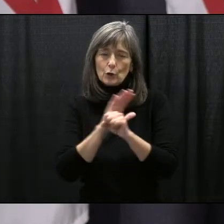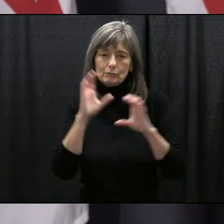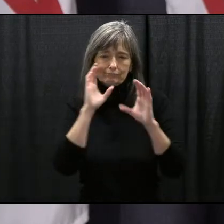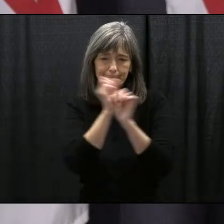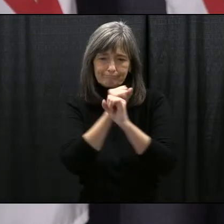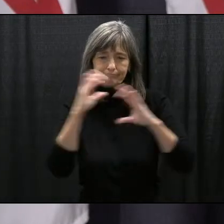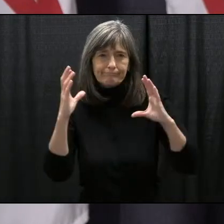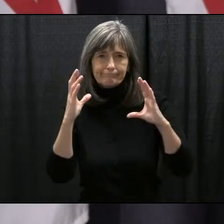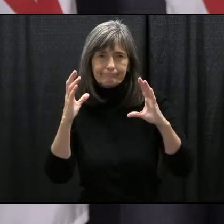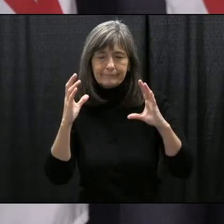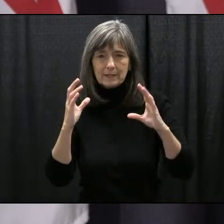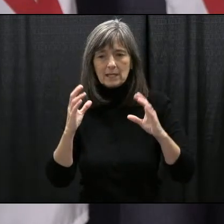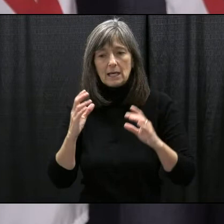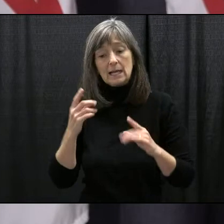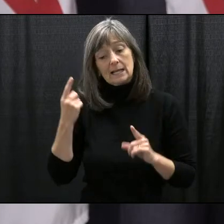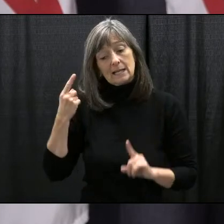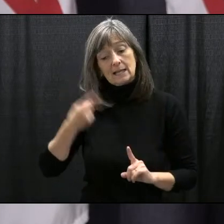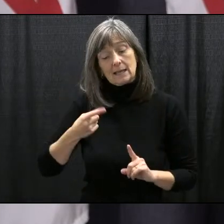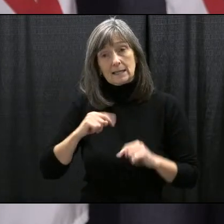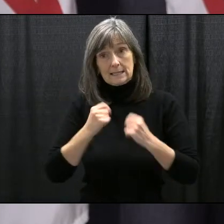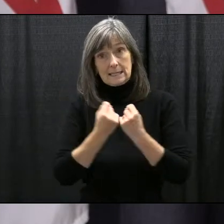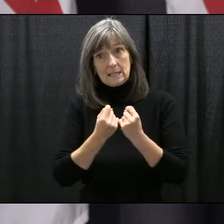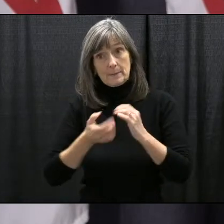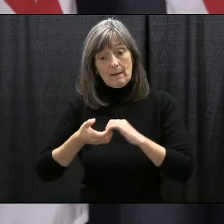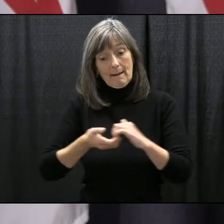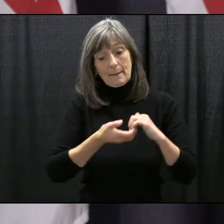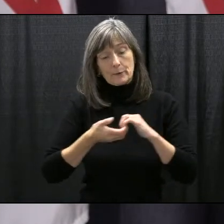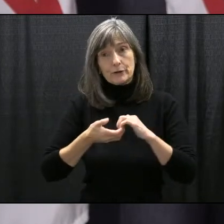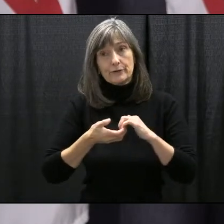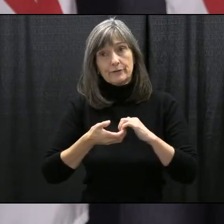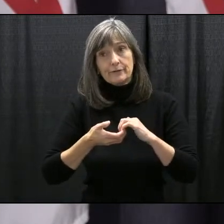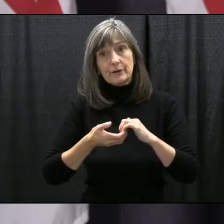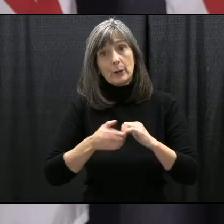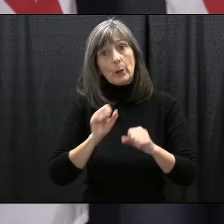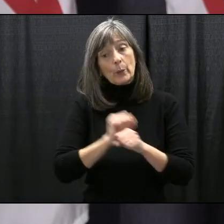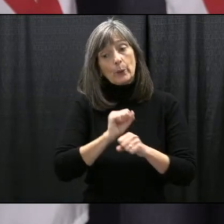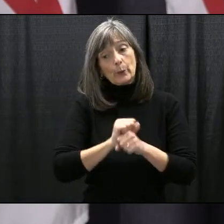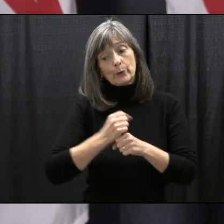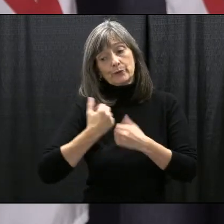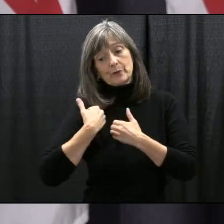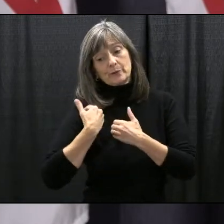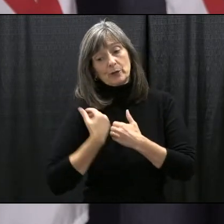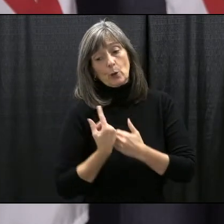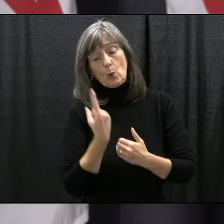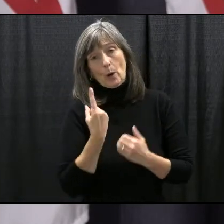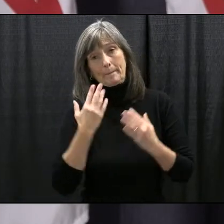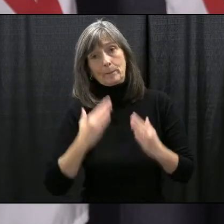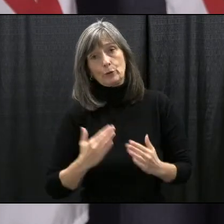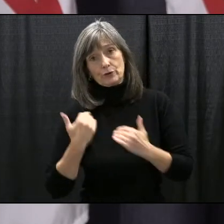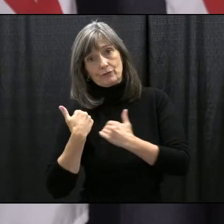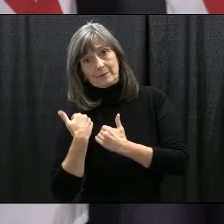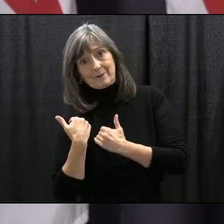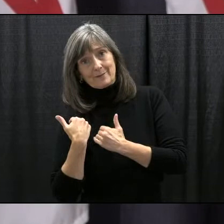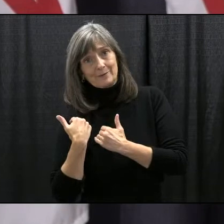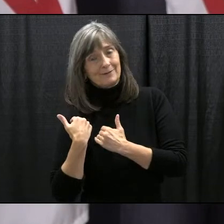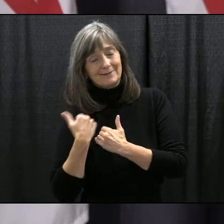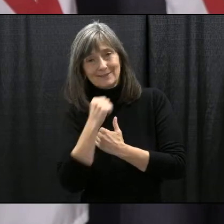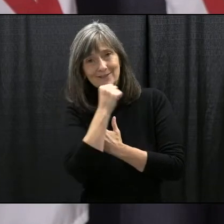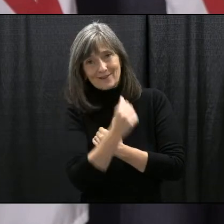the thing about the collaborative team is workload doesn't just fall on one individual from a clinical point of